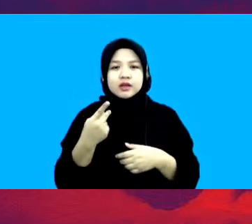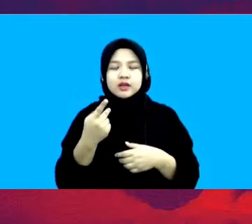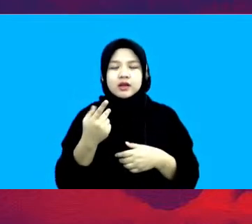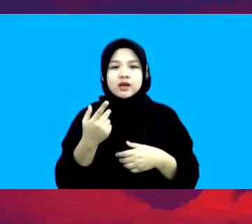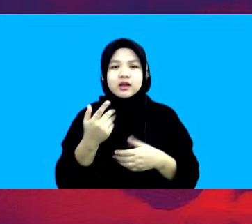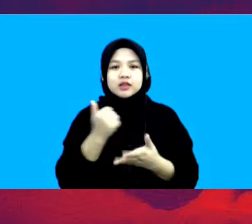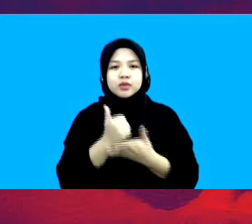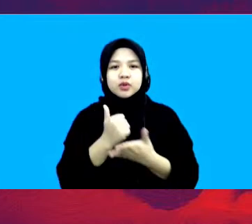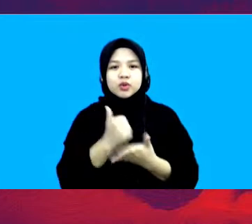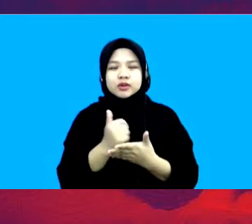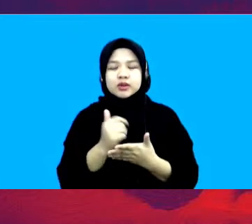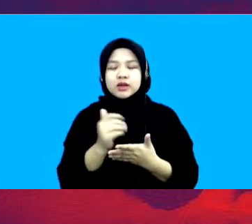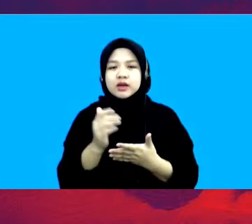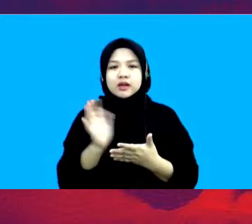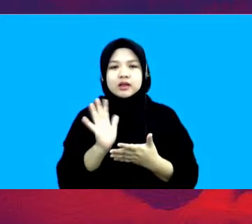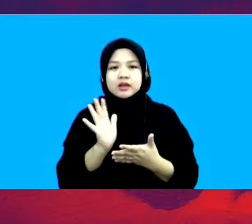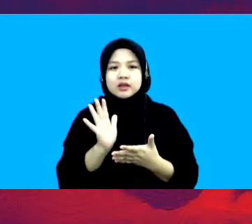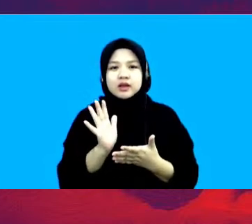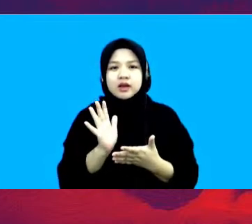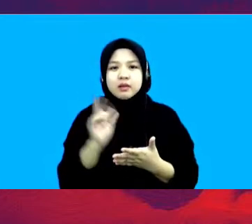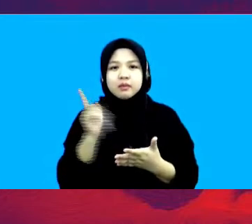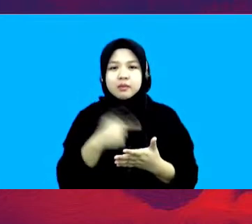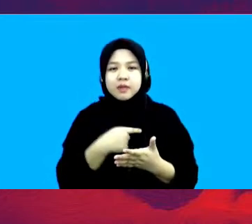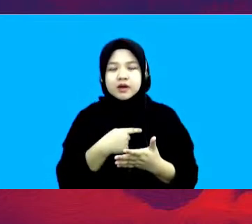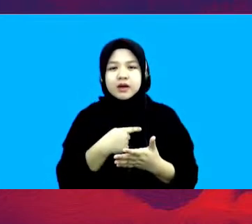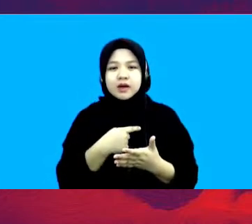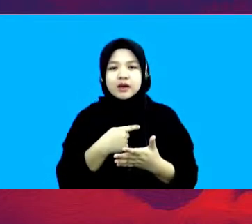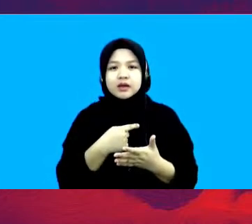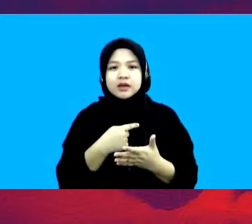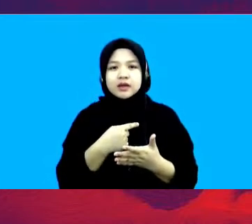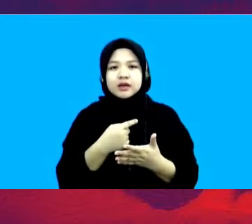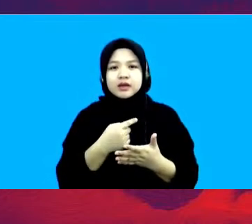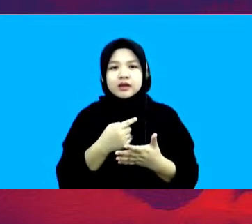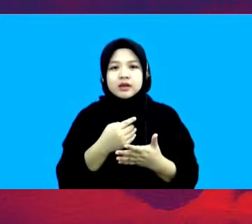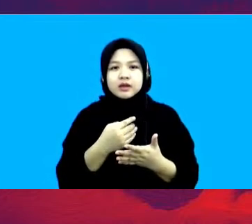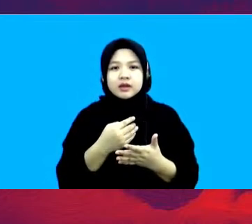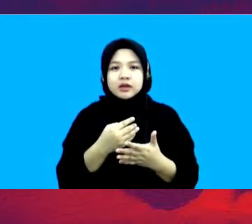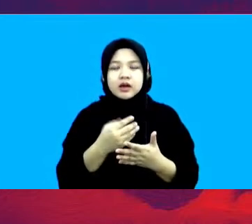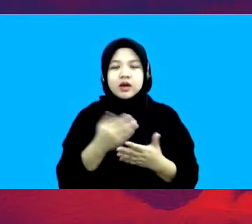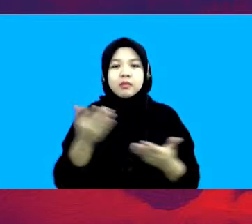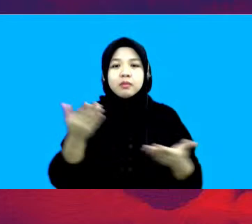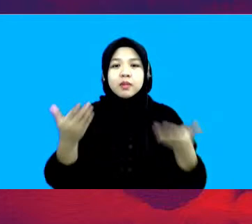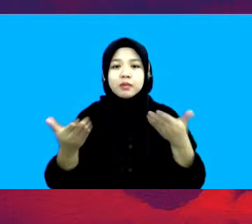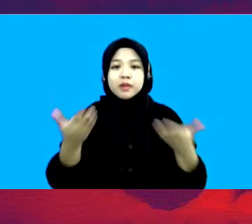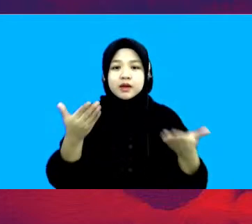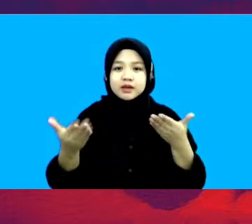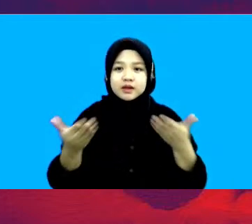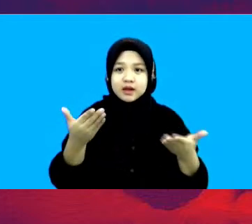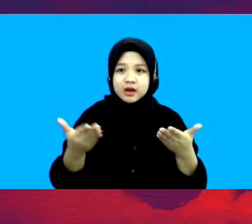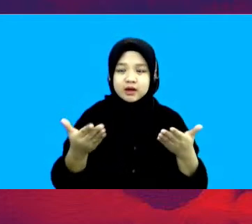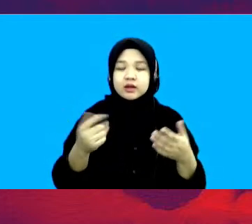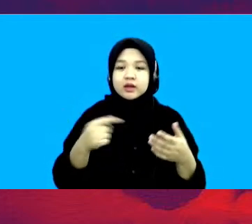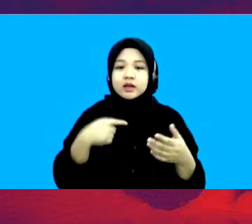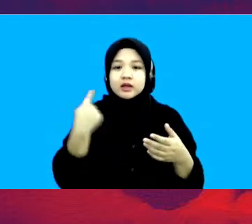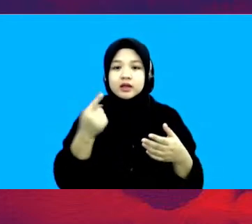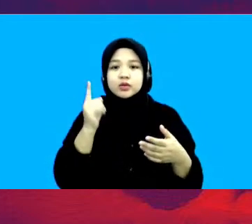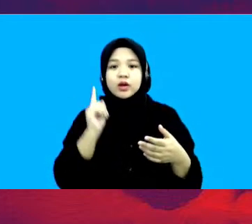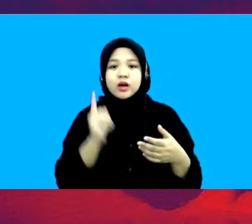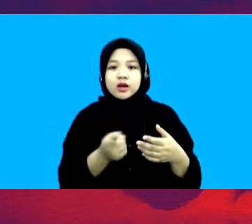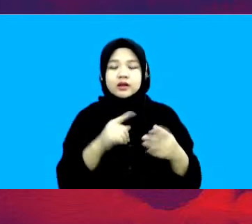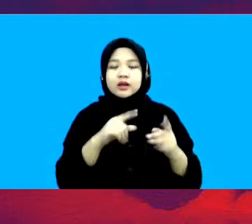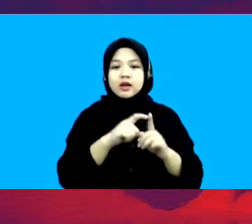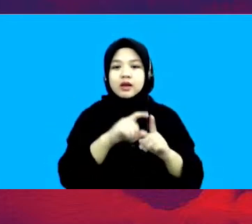or 5 or 5, Pak Asep and the team, that probably we could learn something, yeah, because I do believe